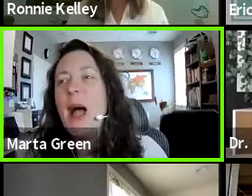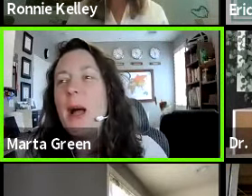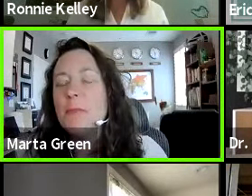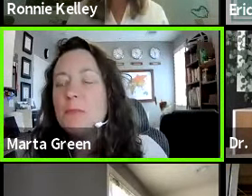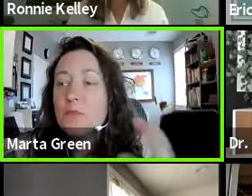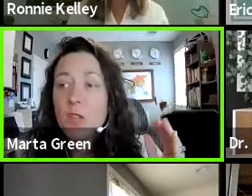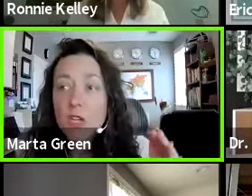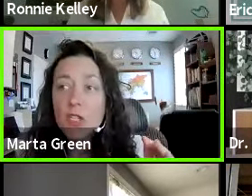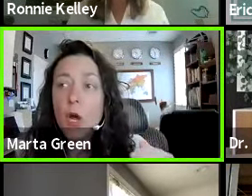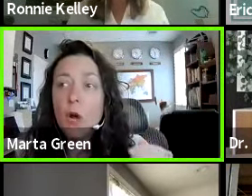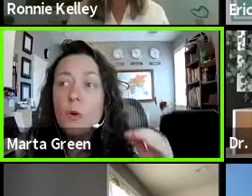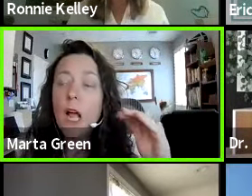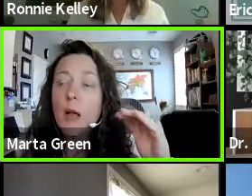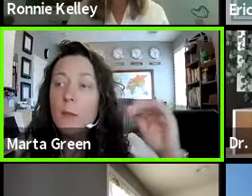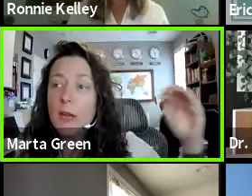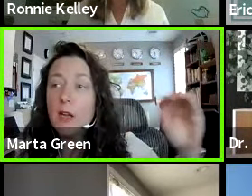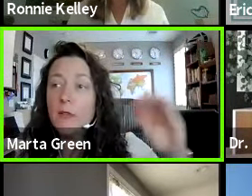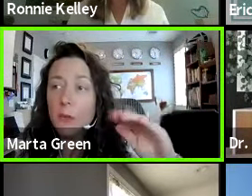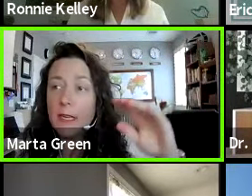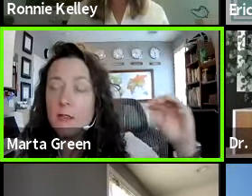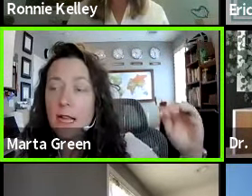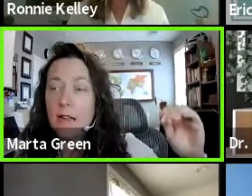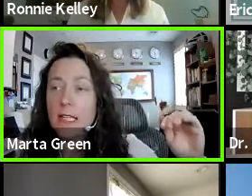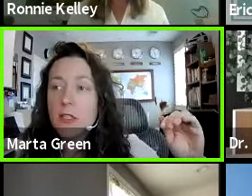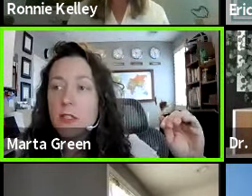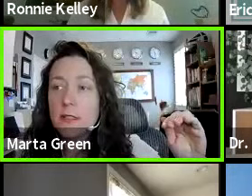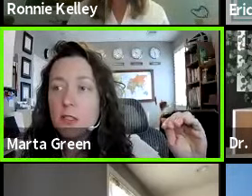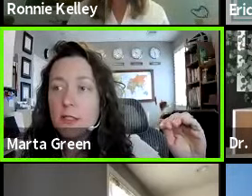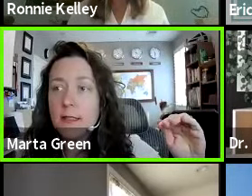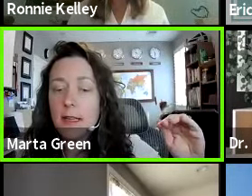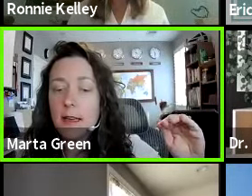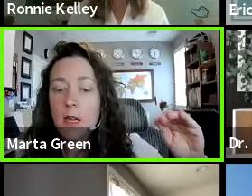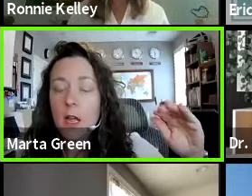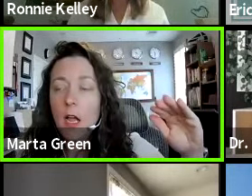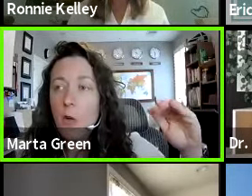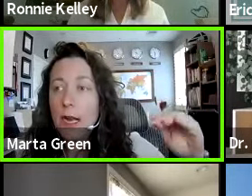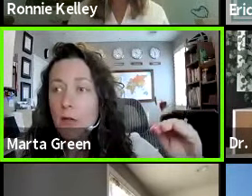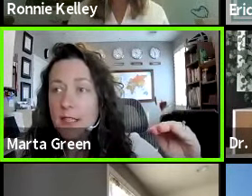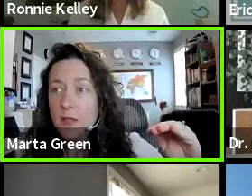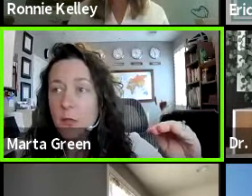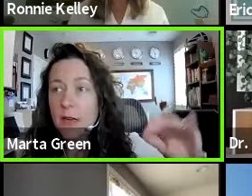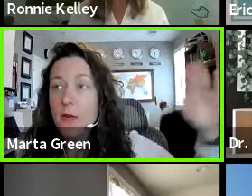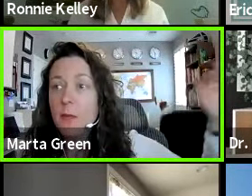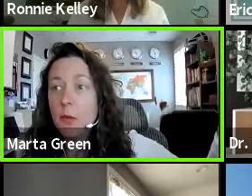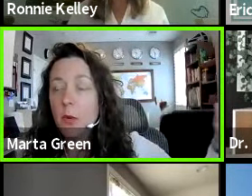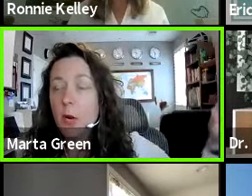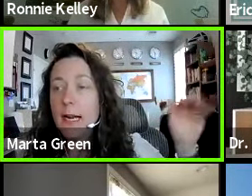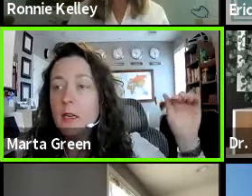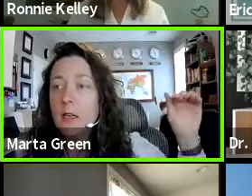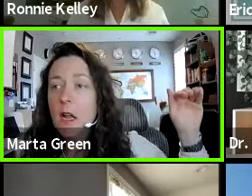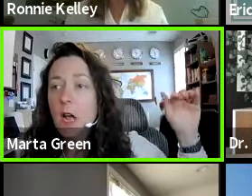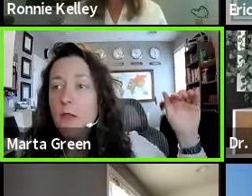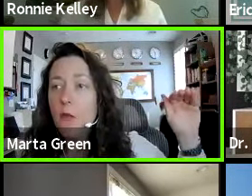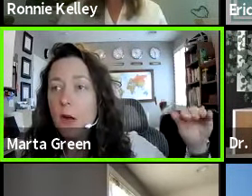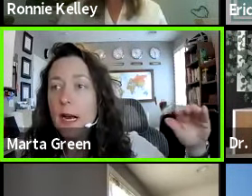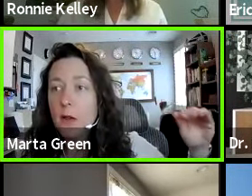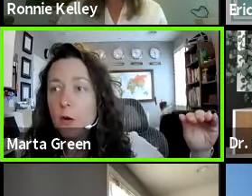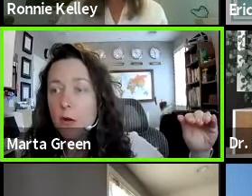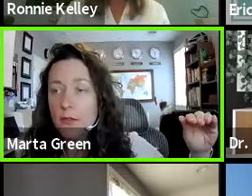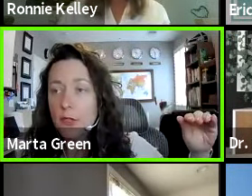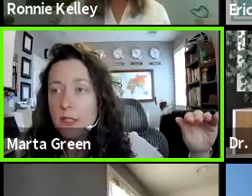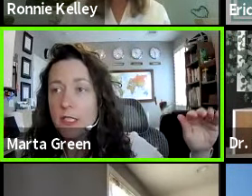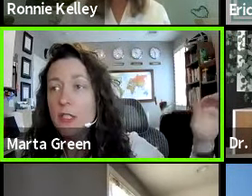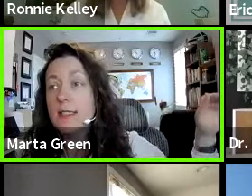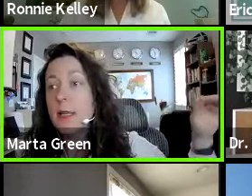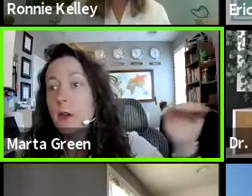Yes. So week over week, so the allocation decisions that went out this week from the week prior for